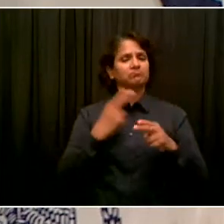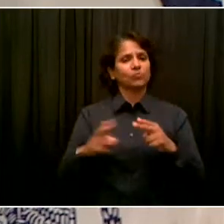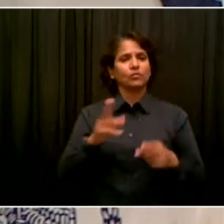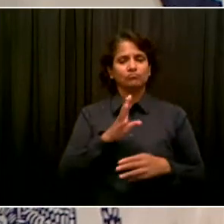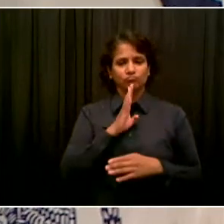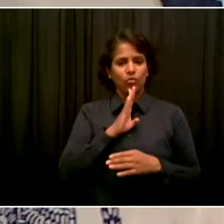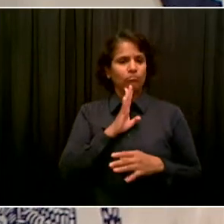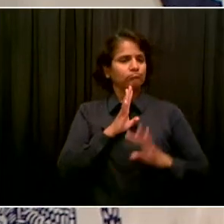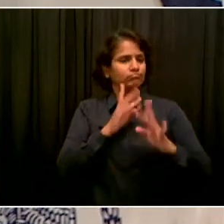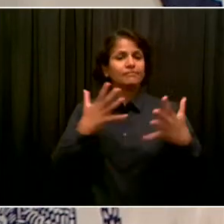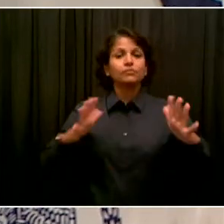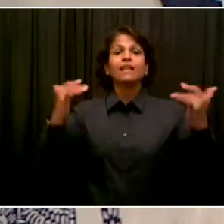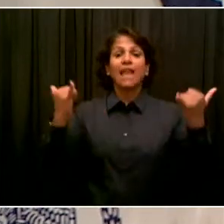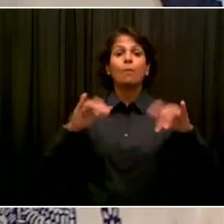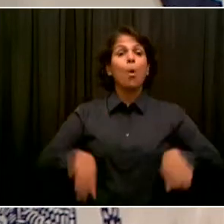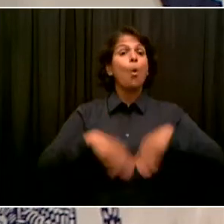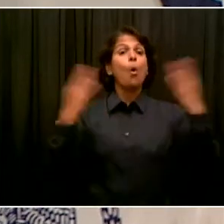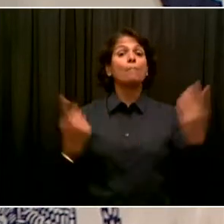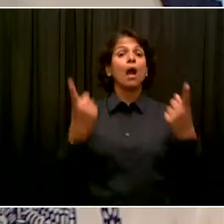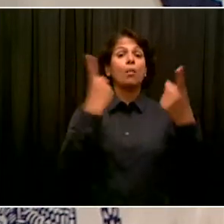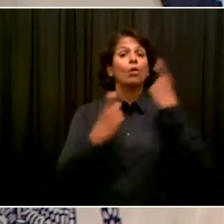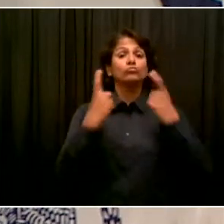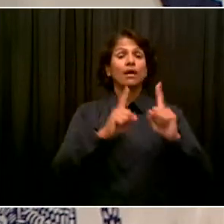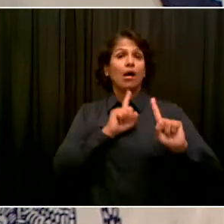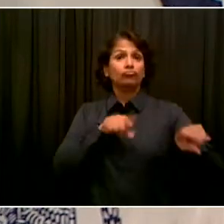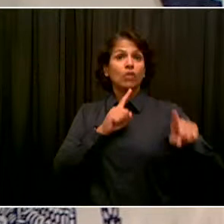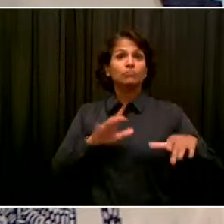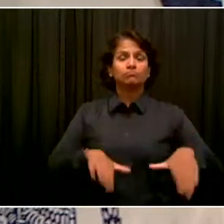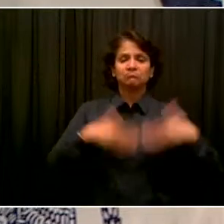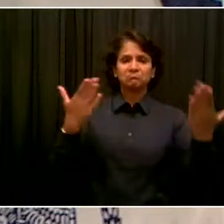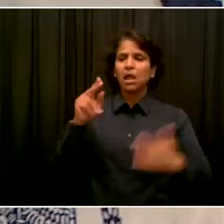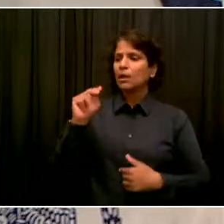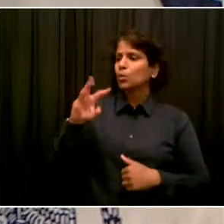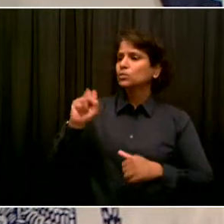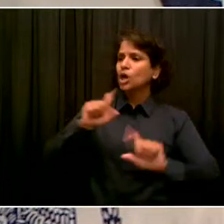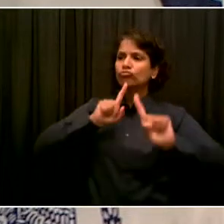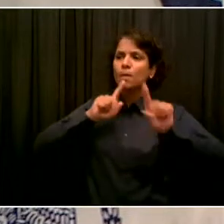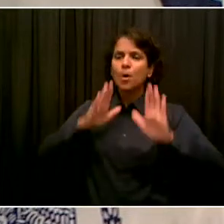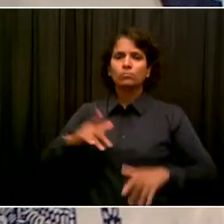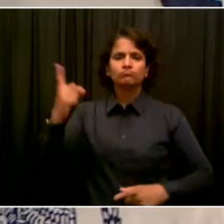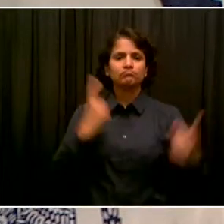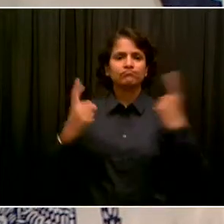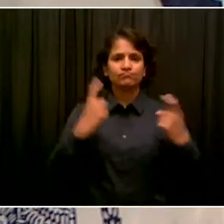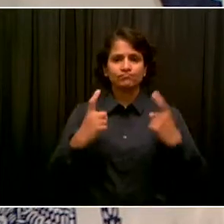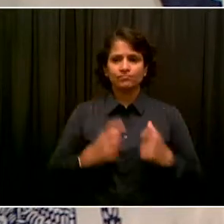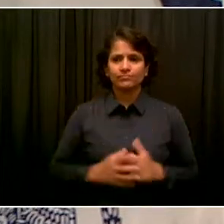turn to our colleagues in the media. Please let me know the name and outlet of each journalist.